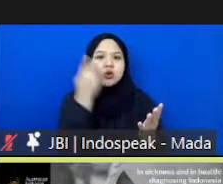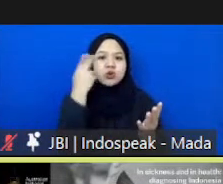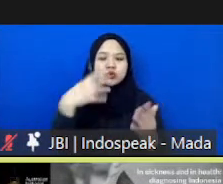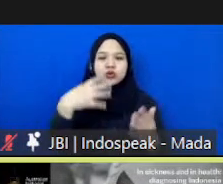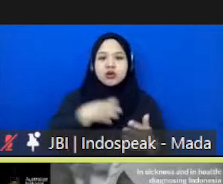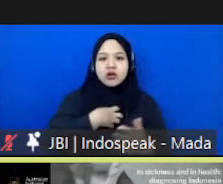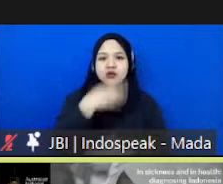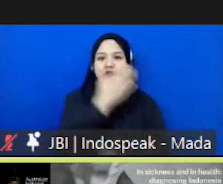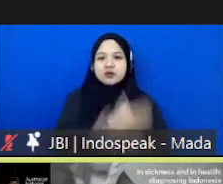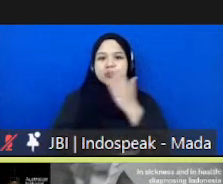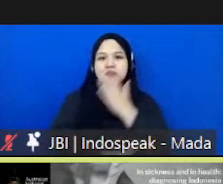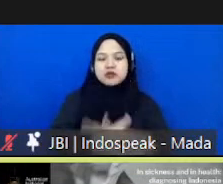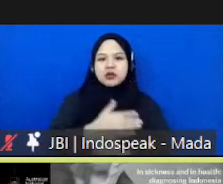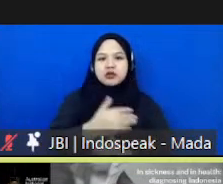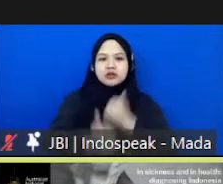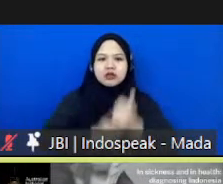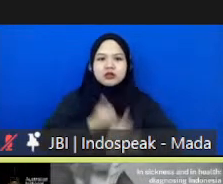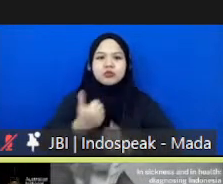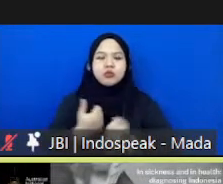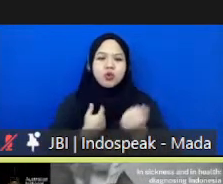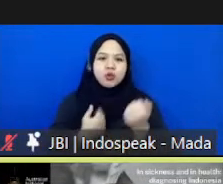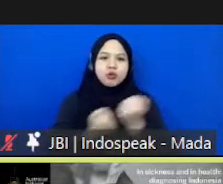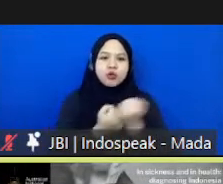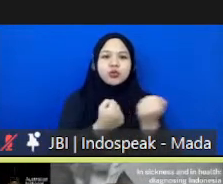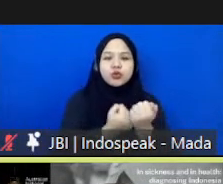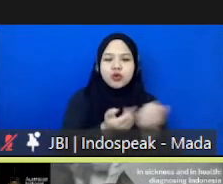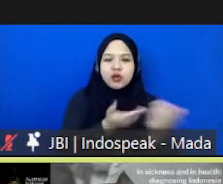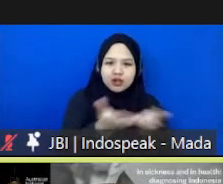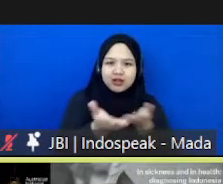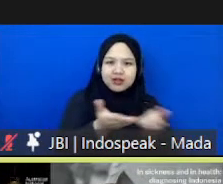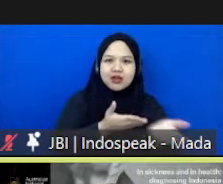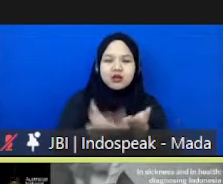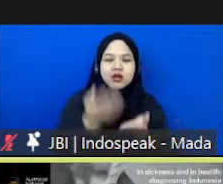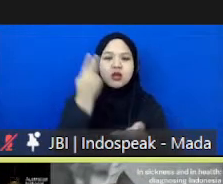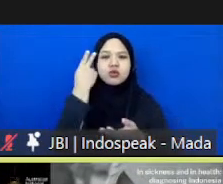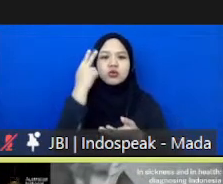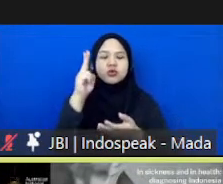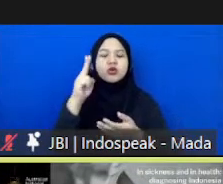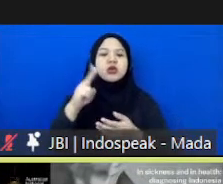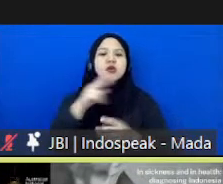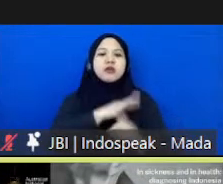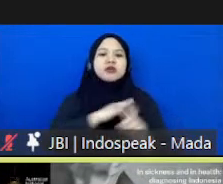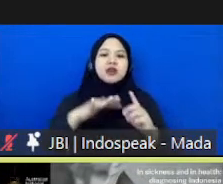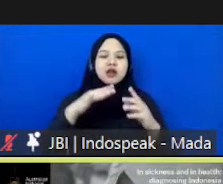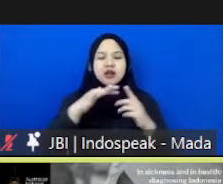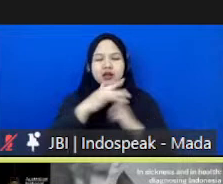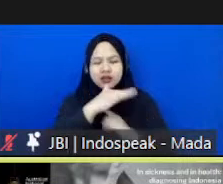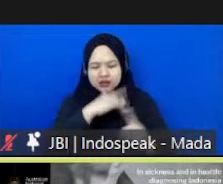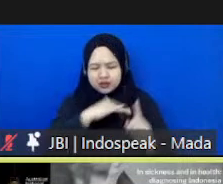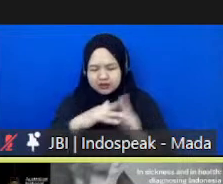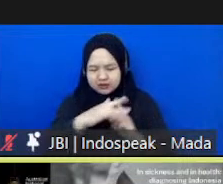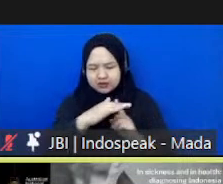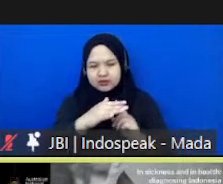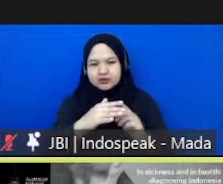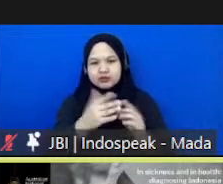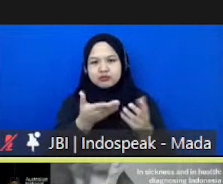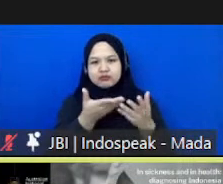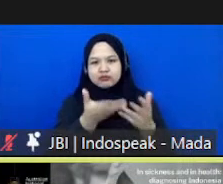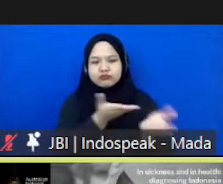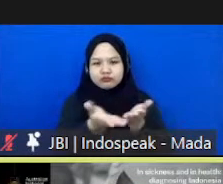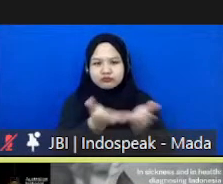disabilities, actively work to support and provide services to the segment of the population, and also to